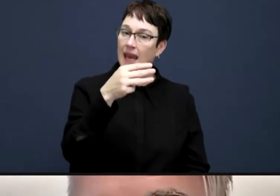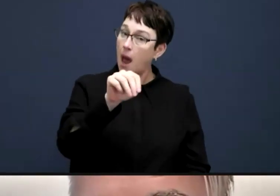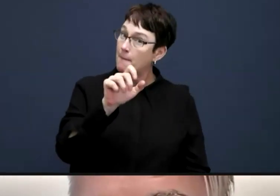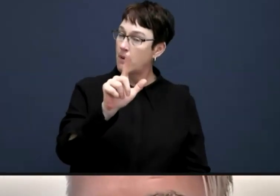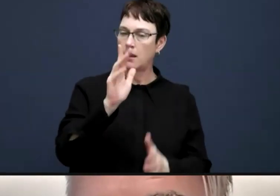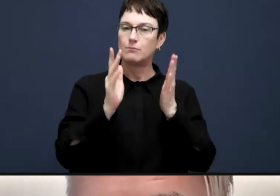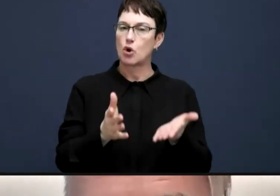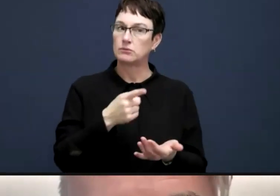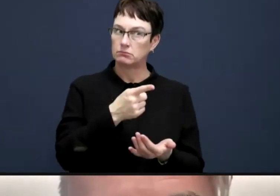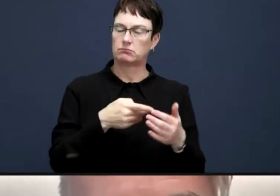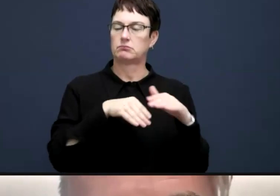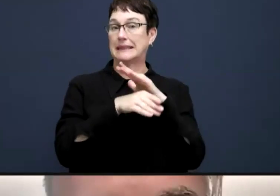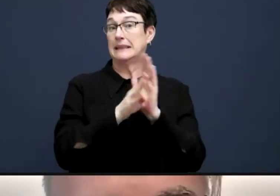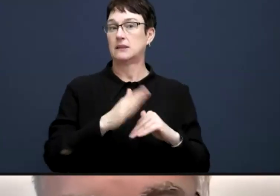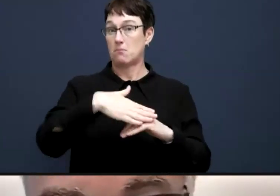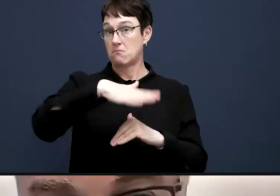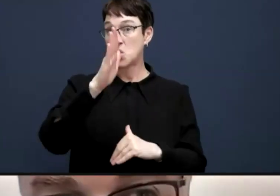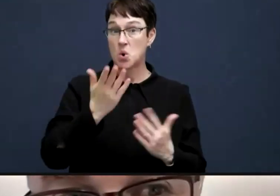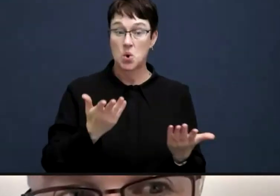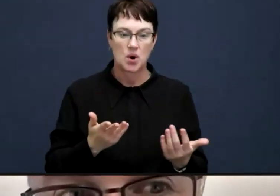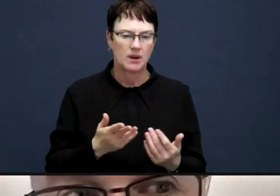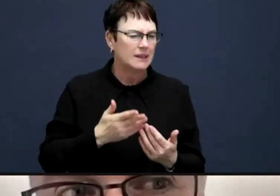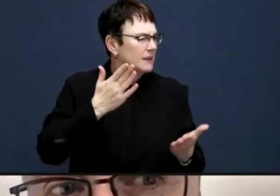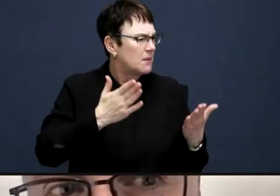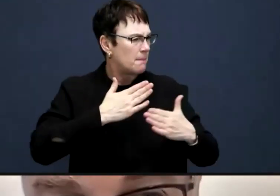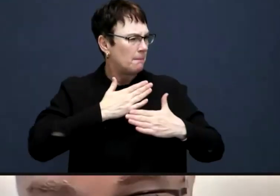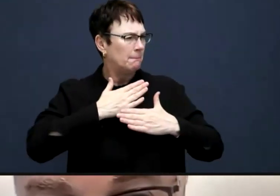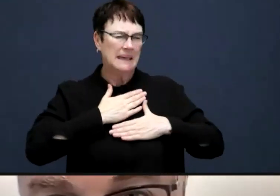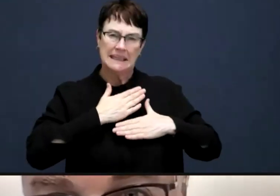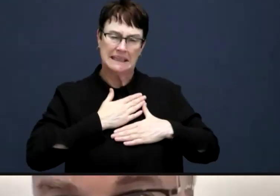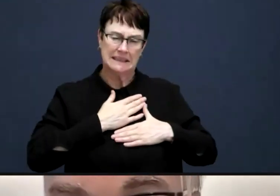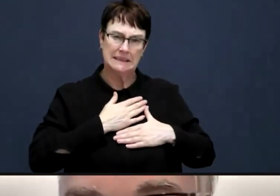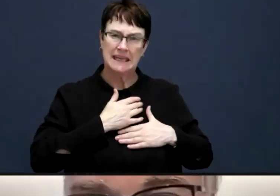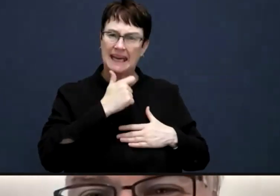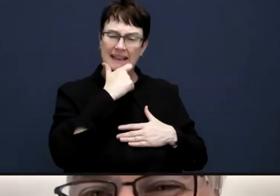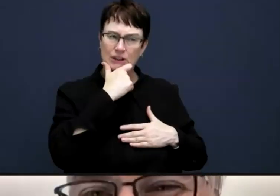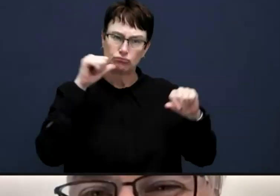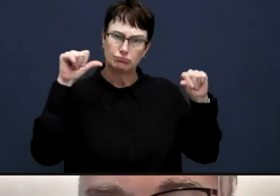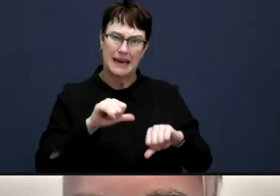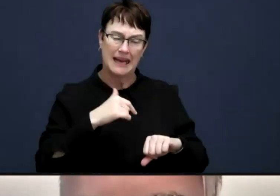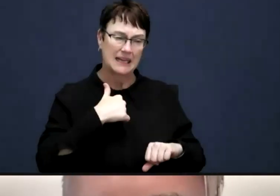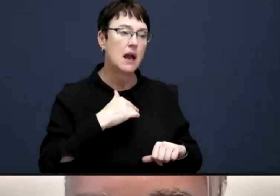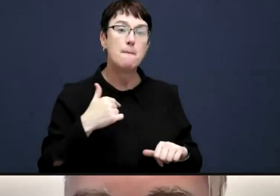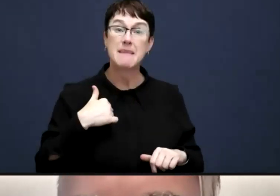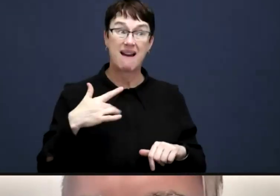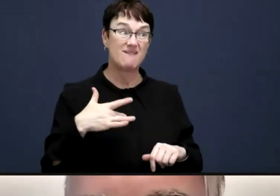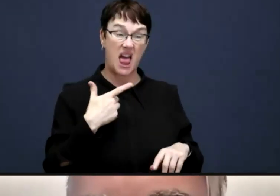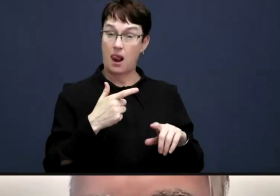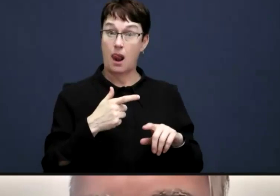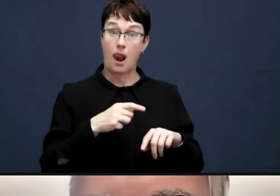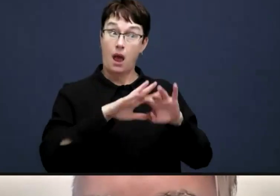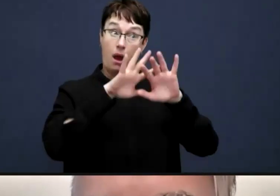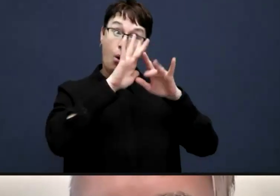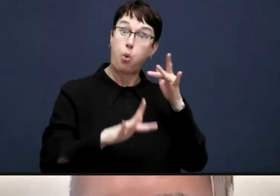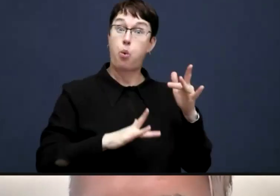So maybe my bad English, but I didn't mean that the web is so much better than documents. I feel that we just focus much more on web, and that there are